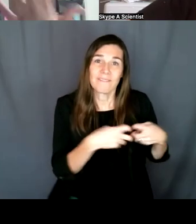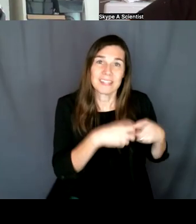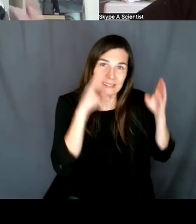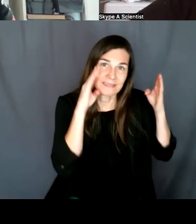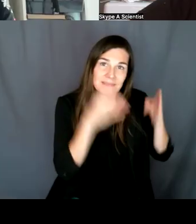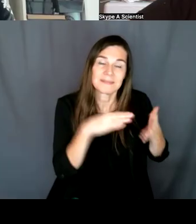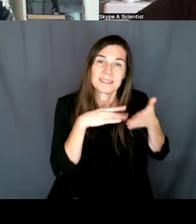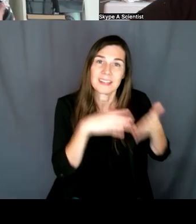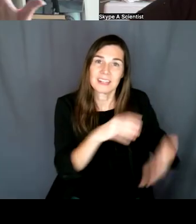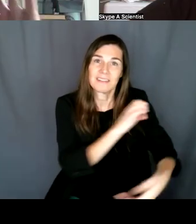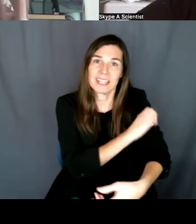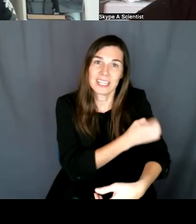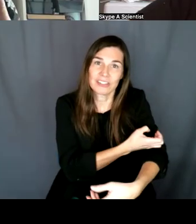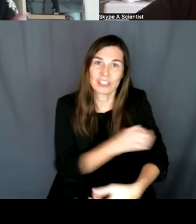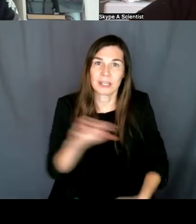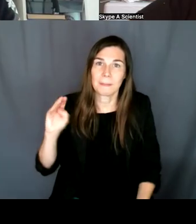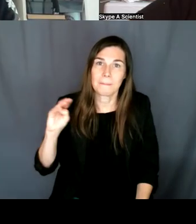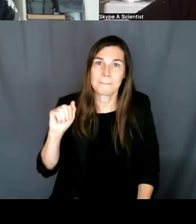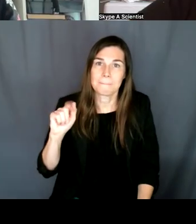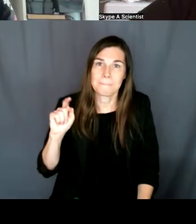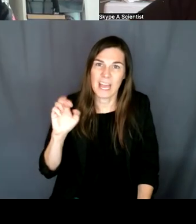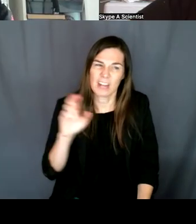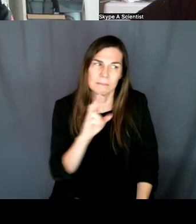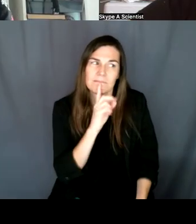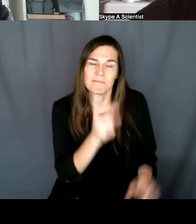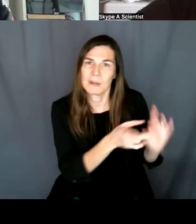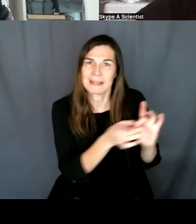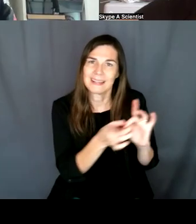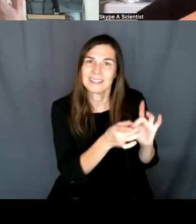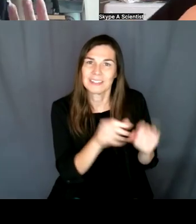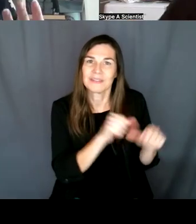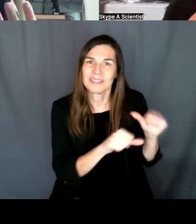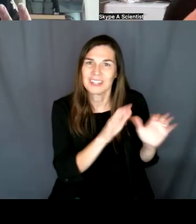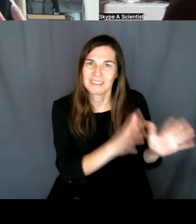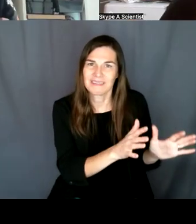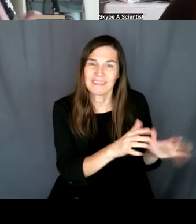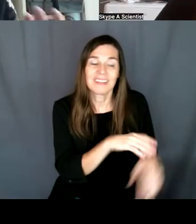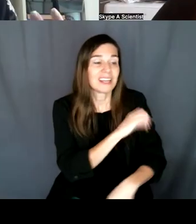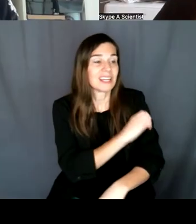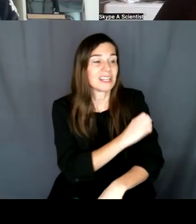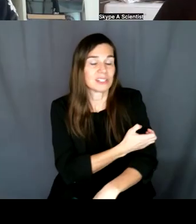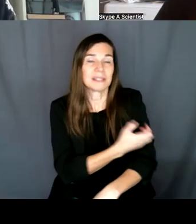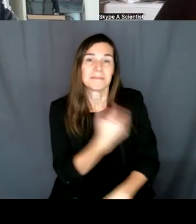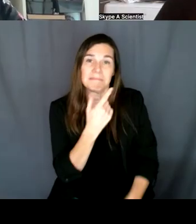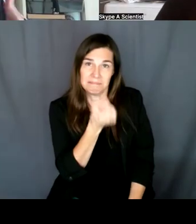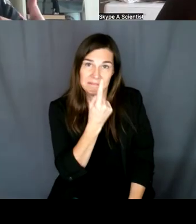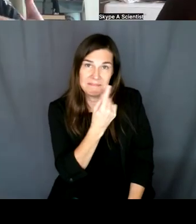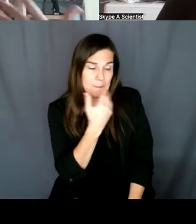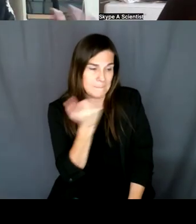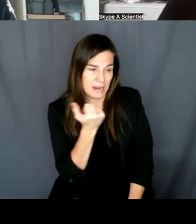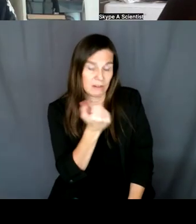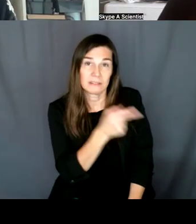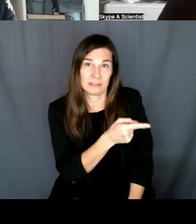the study of matter and energy, which are related to each other. And energy is a big part of what we need to understand better to